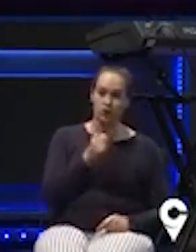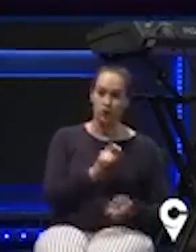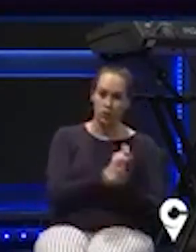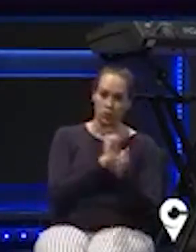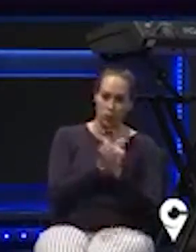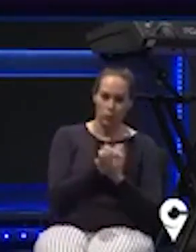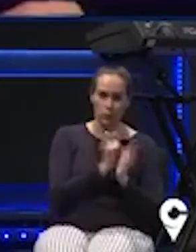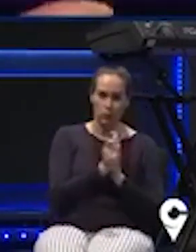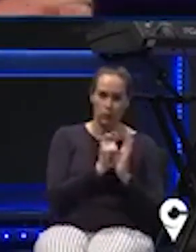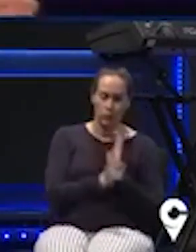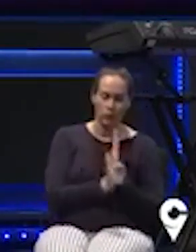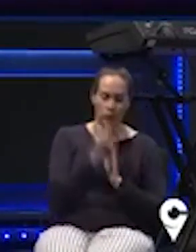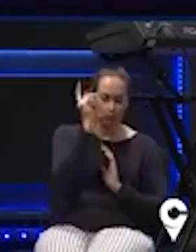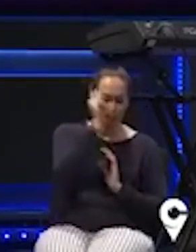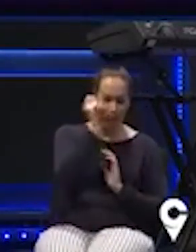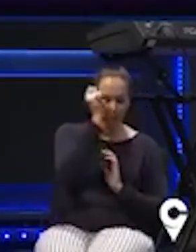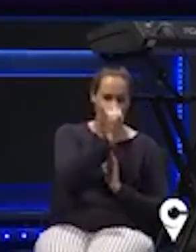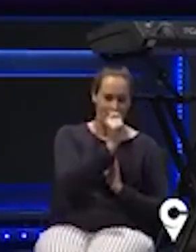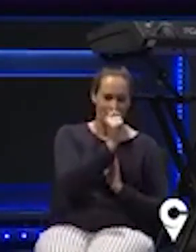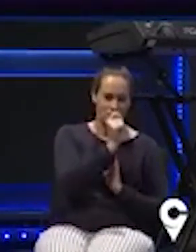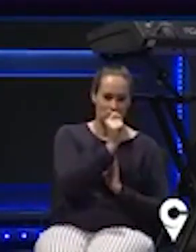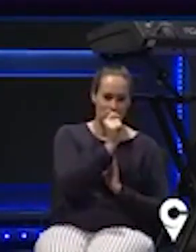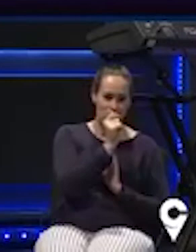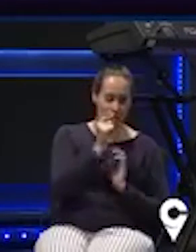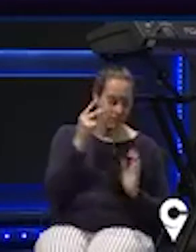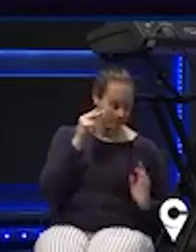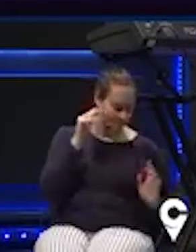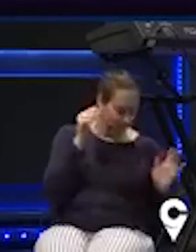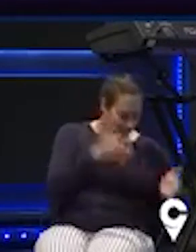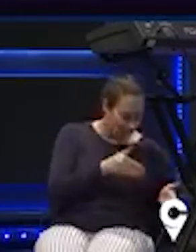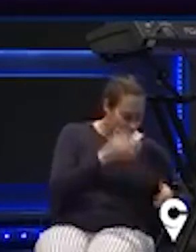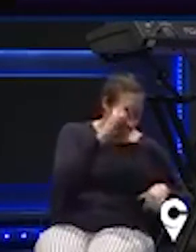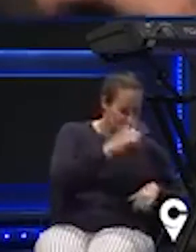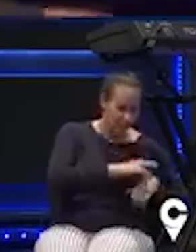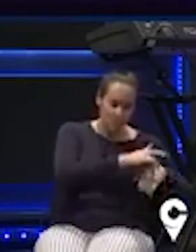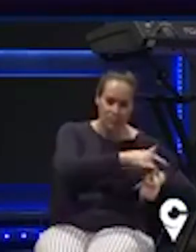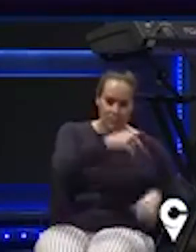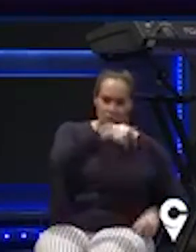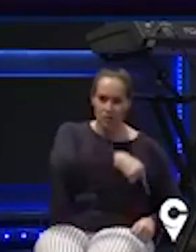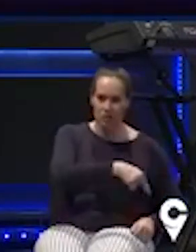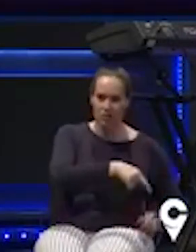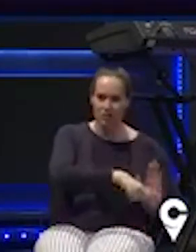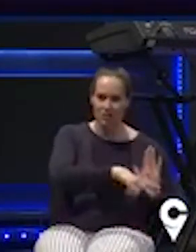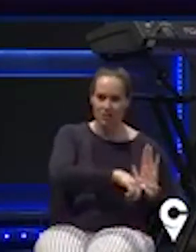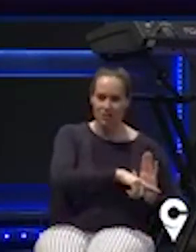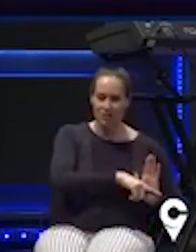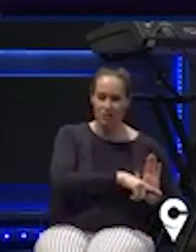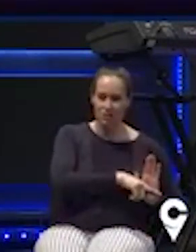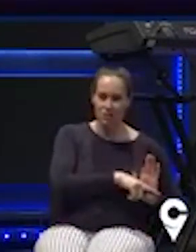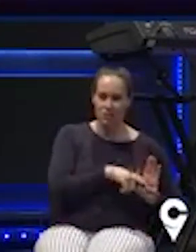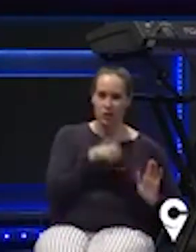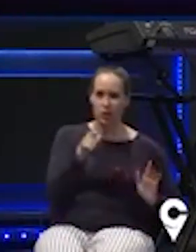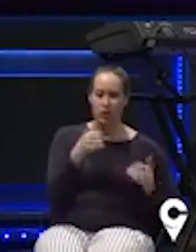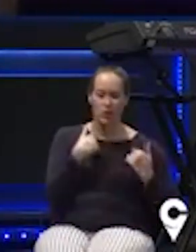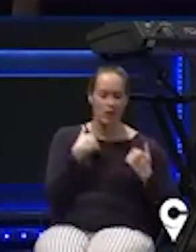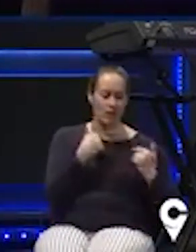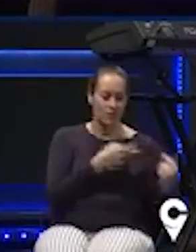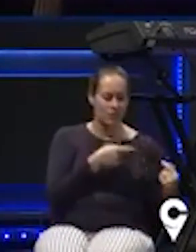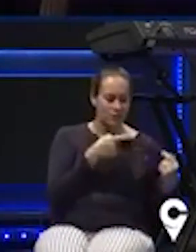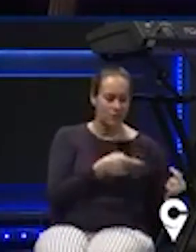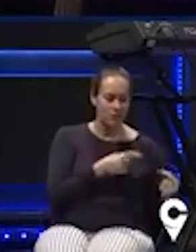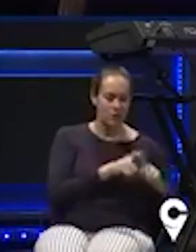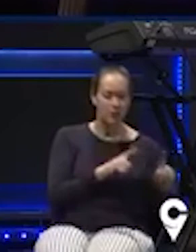your theology to accommodate your tragedy. You have a Friday, Sunday is